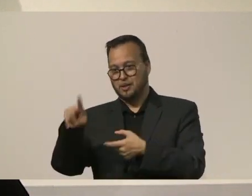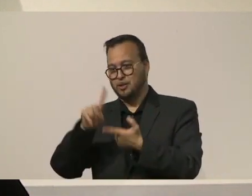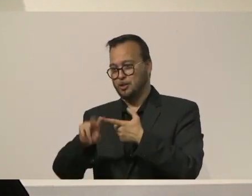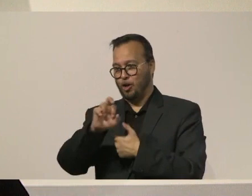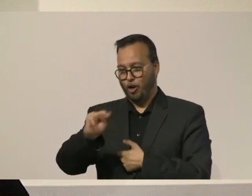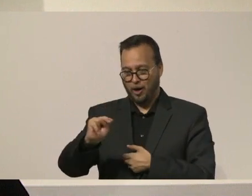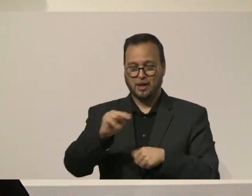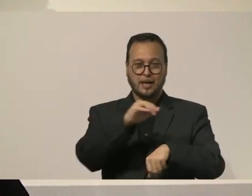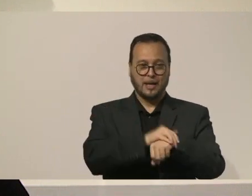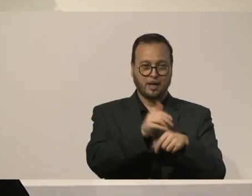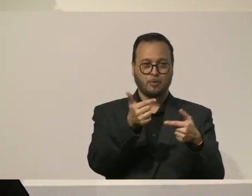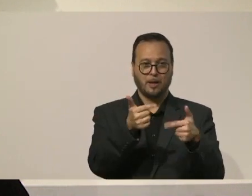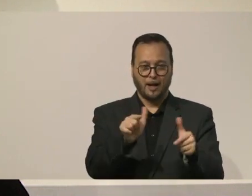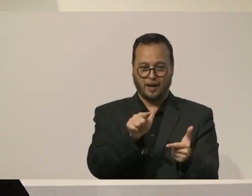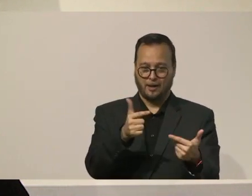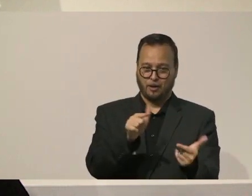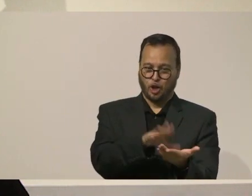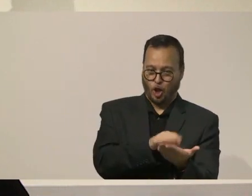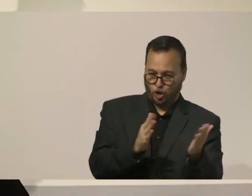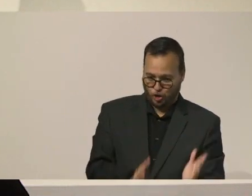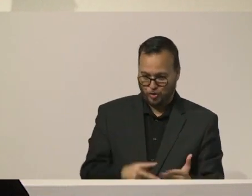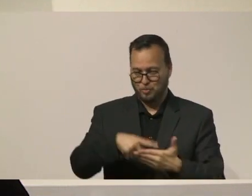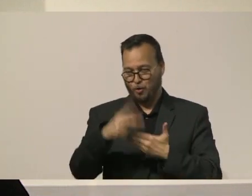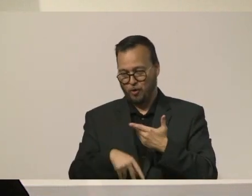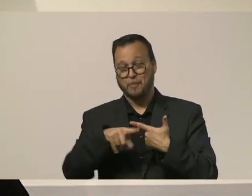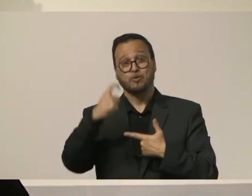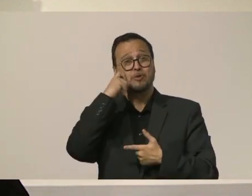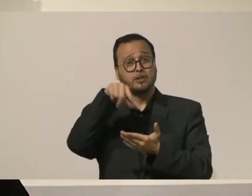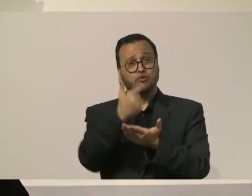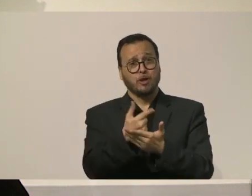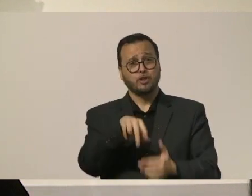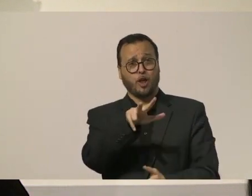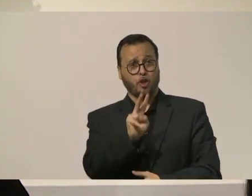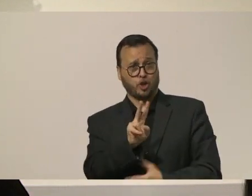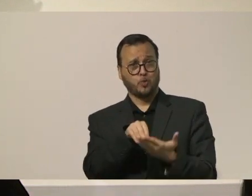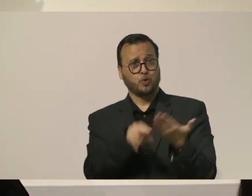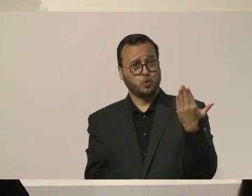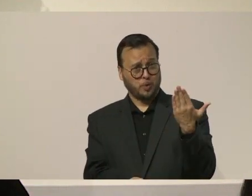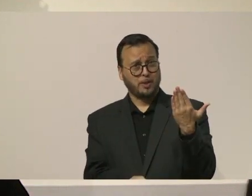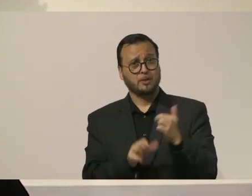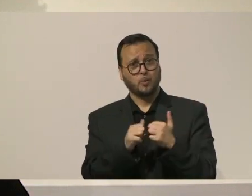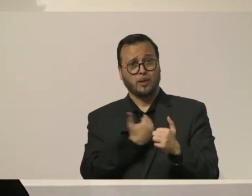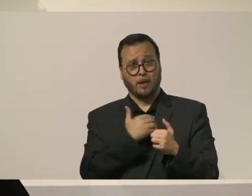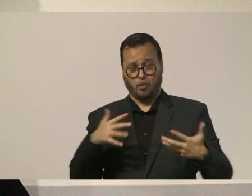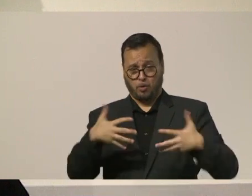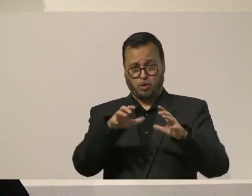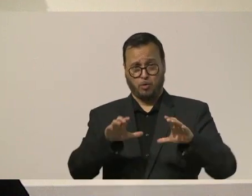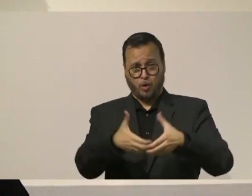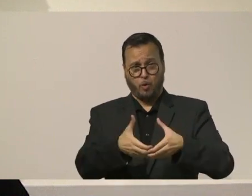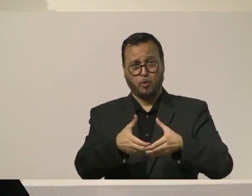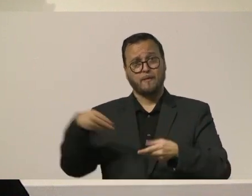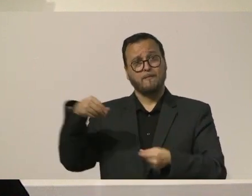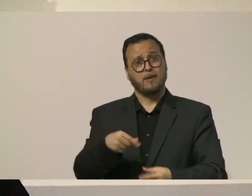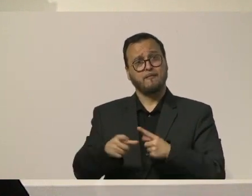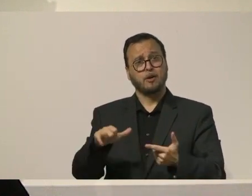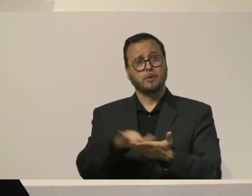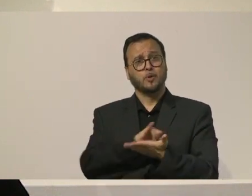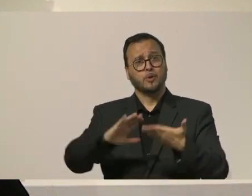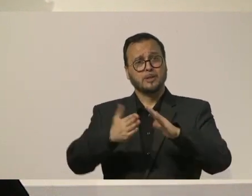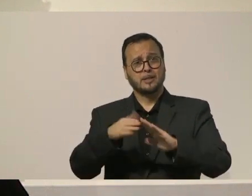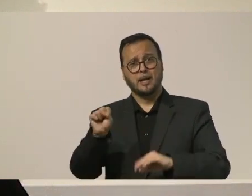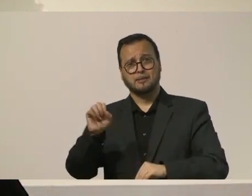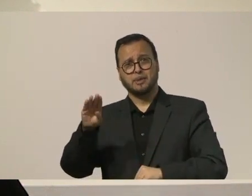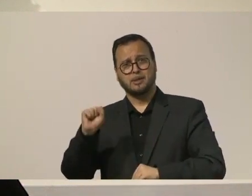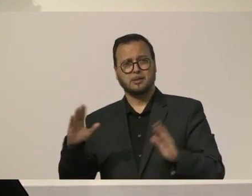language learner training programs, and most recently graduated 32 students in a cohort funded by New York City Small Business